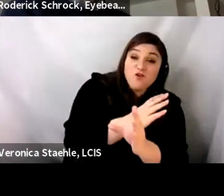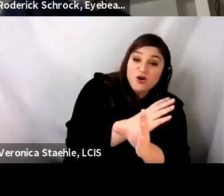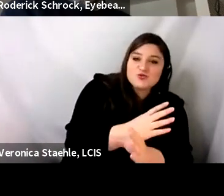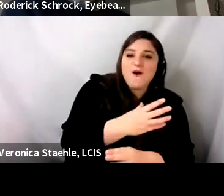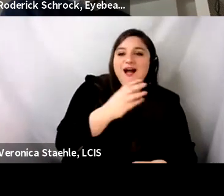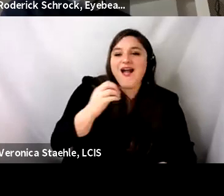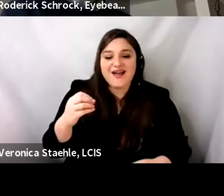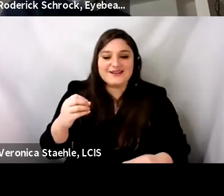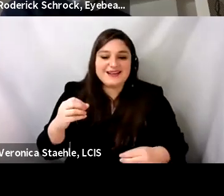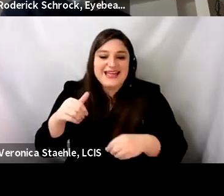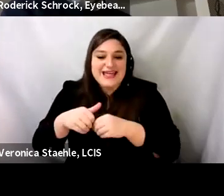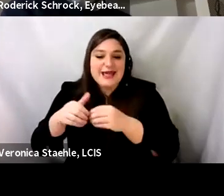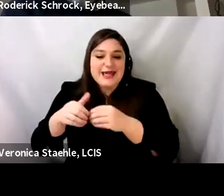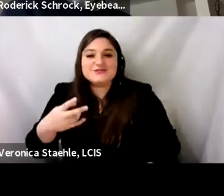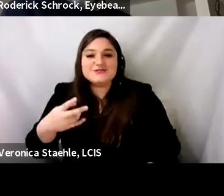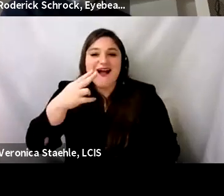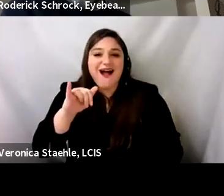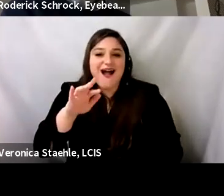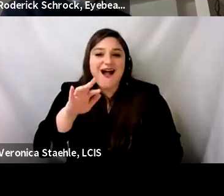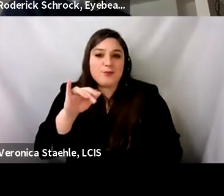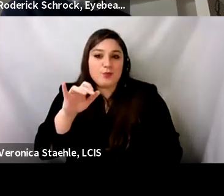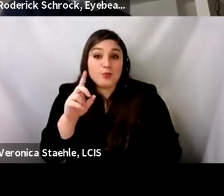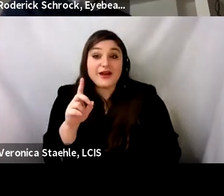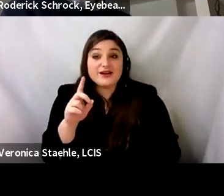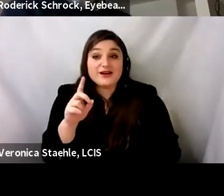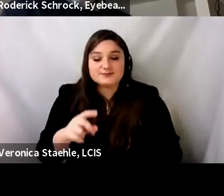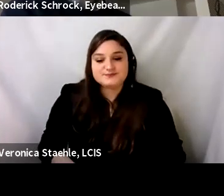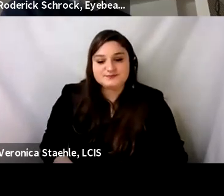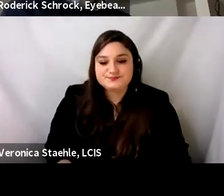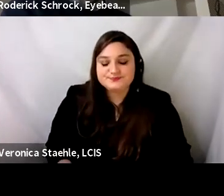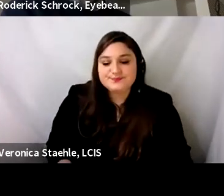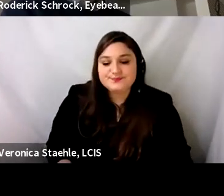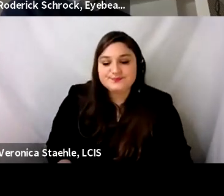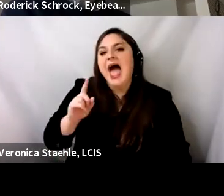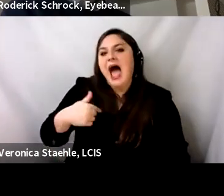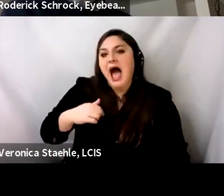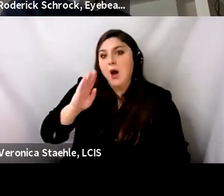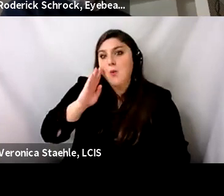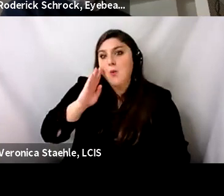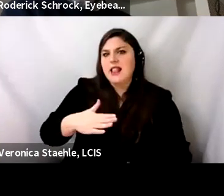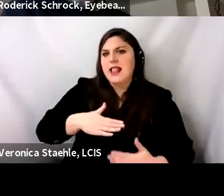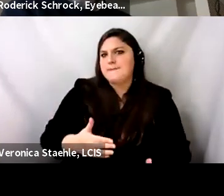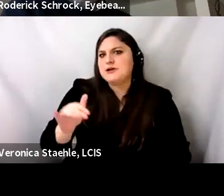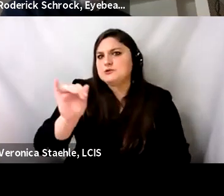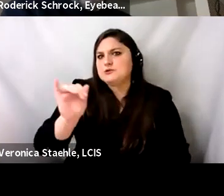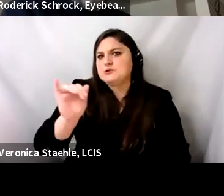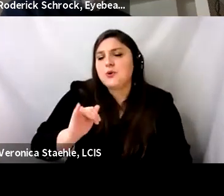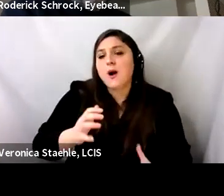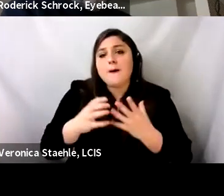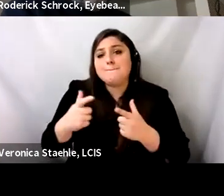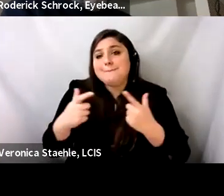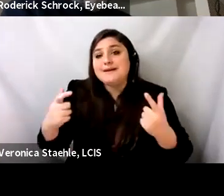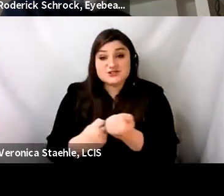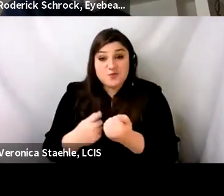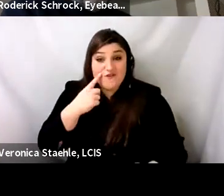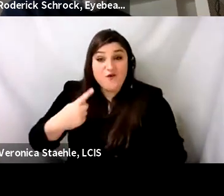again, with our fiscal team, to be able to access a PPP loan. But really understanding in that where and